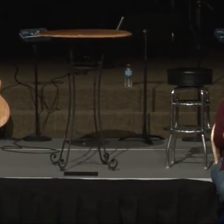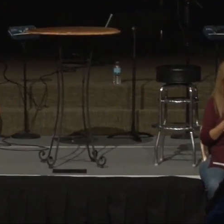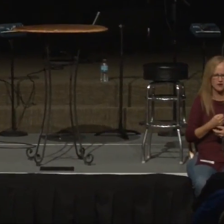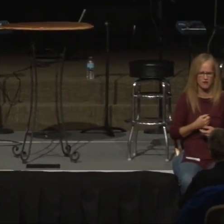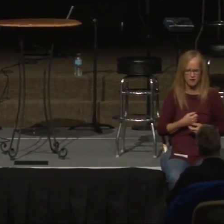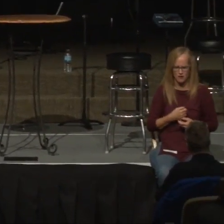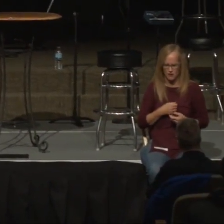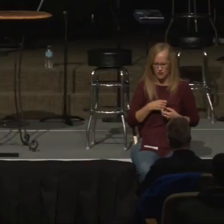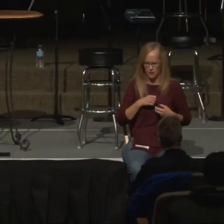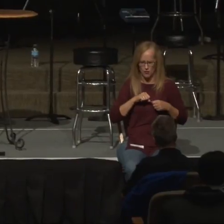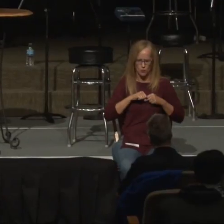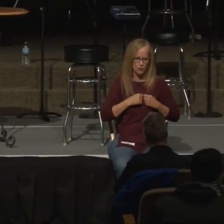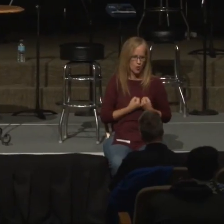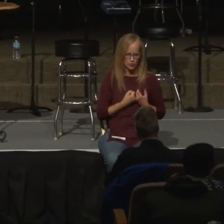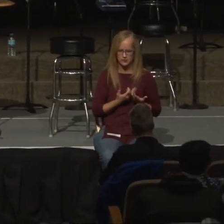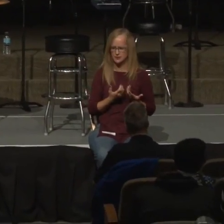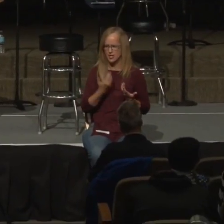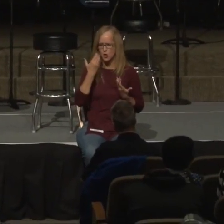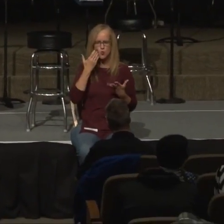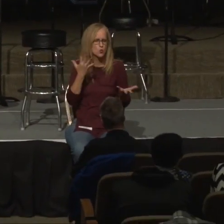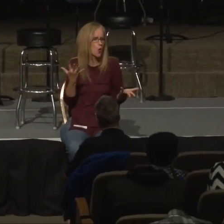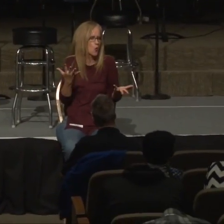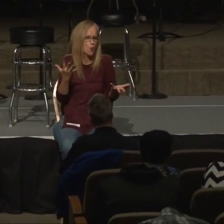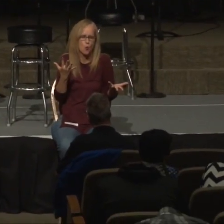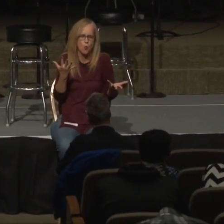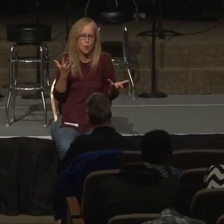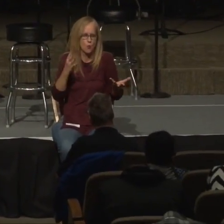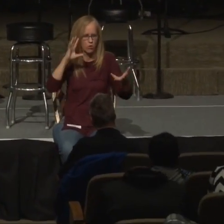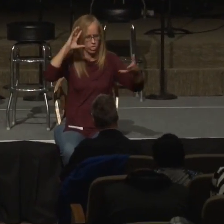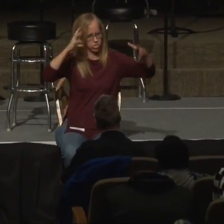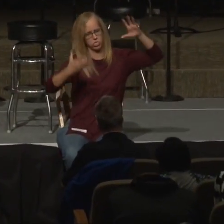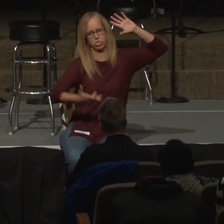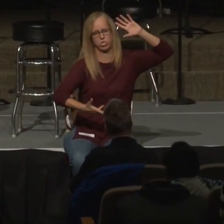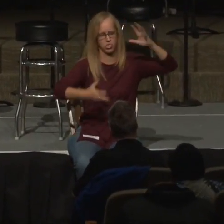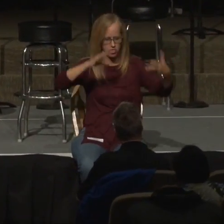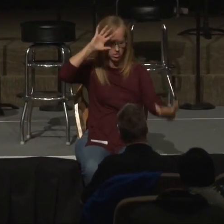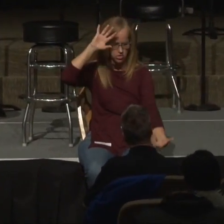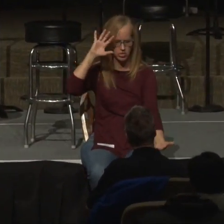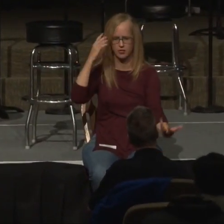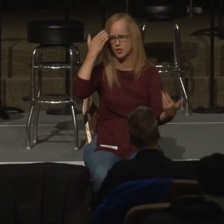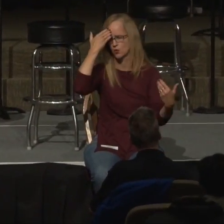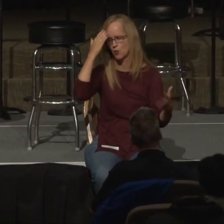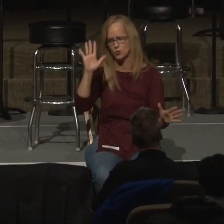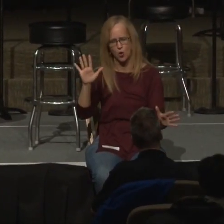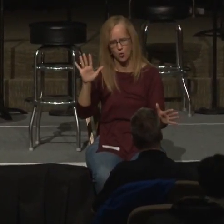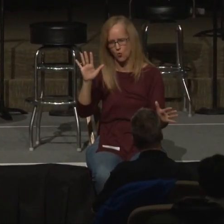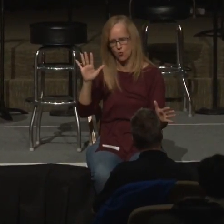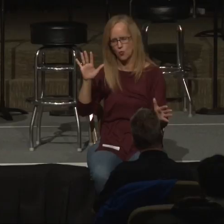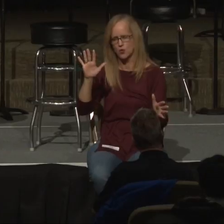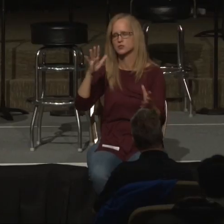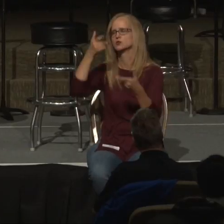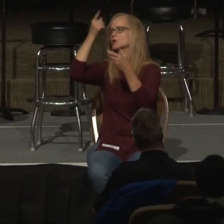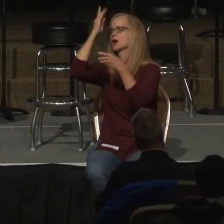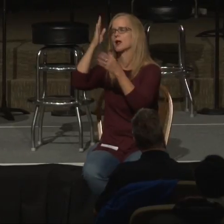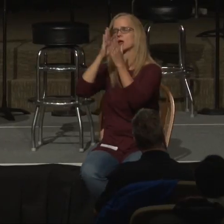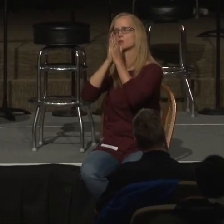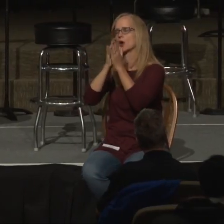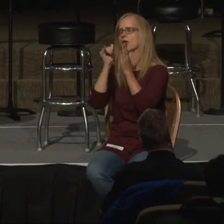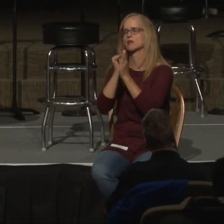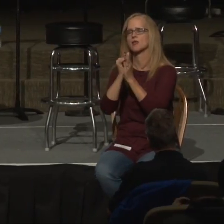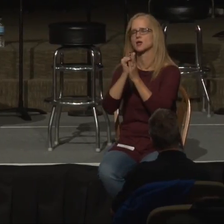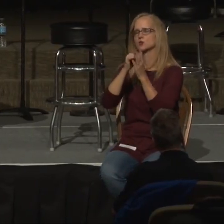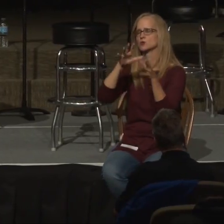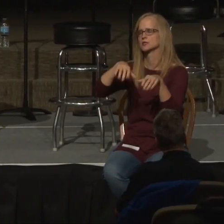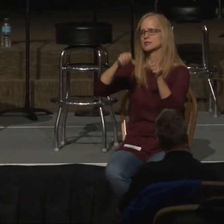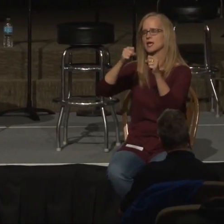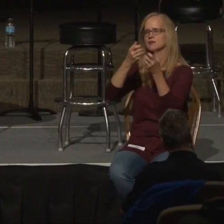faith. They don't know what ends up and what ends out and up and down. So God, I pray that you'll take these